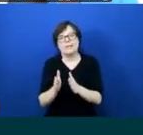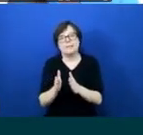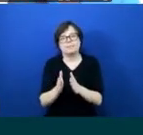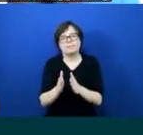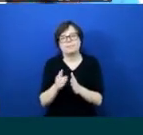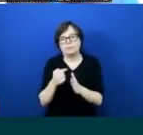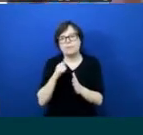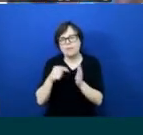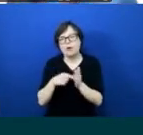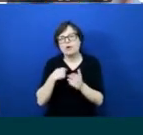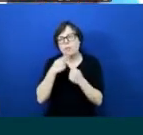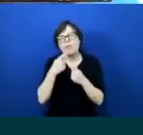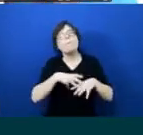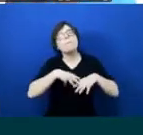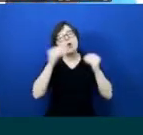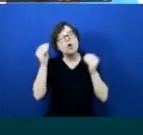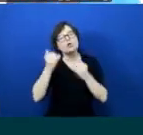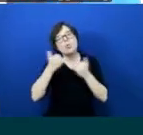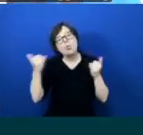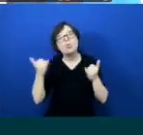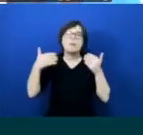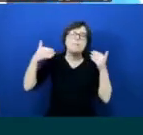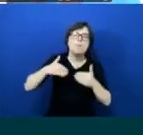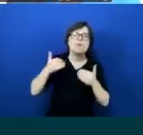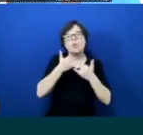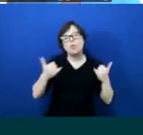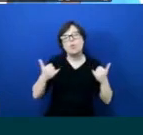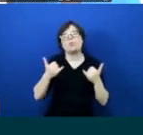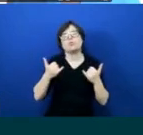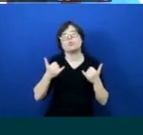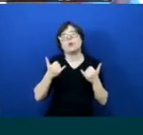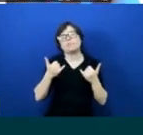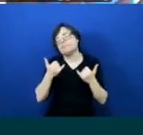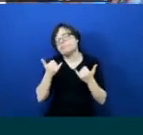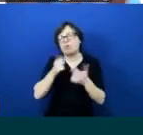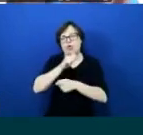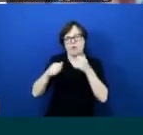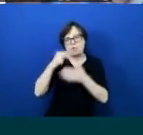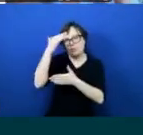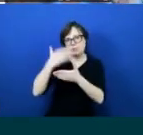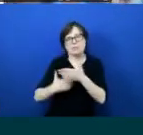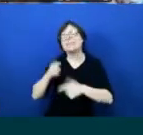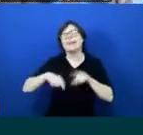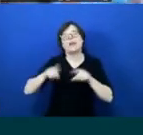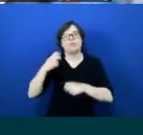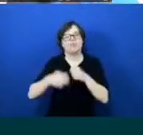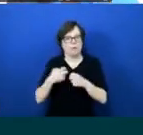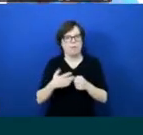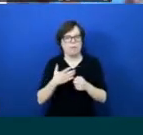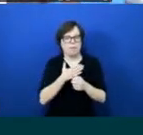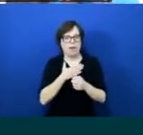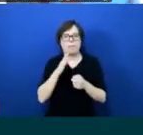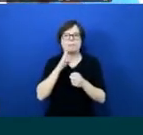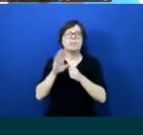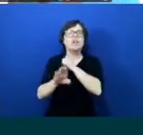has different measures for different problems. And there's a decision tree as a support tool to be able to choose,